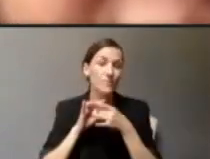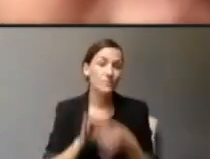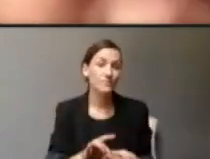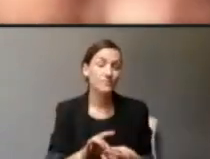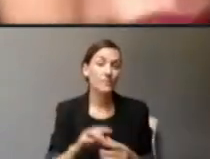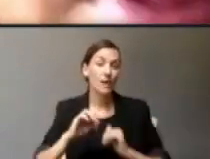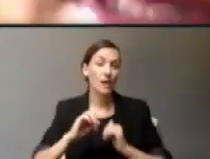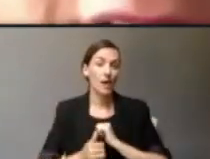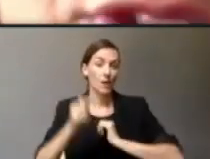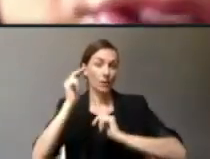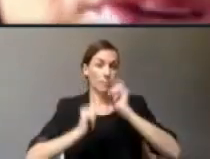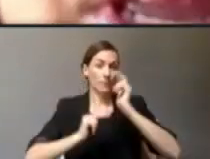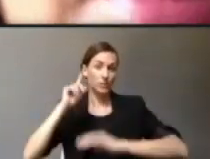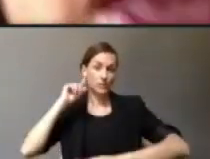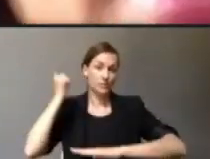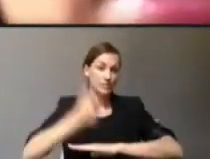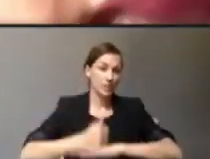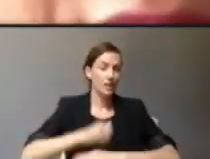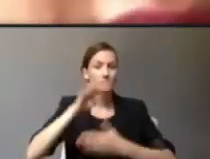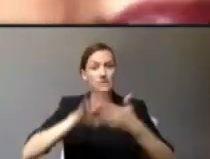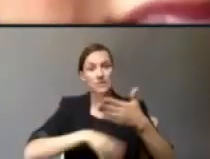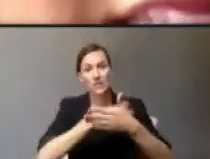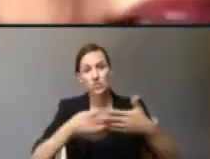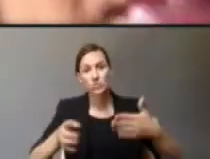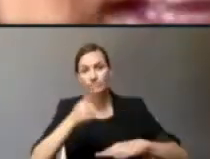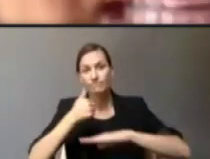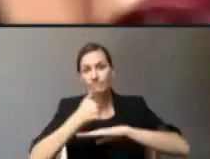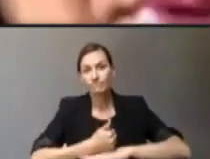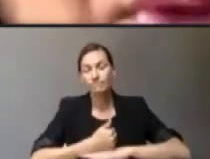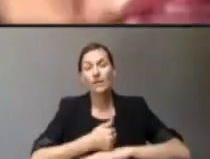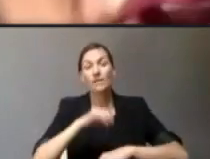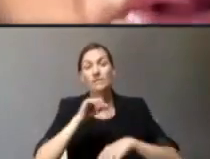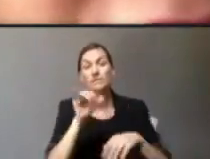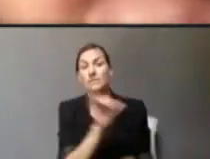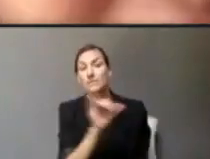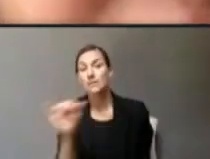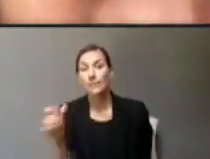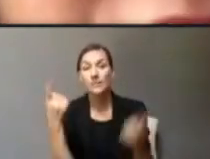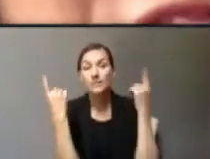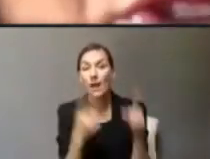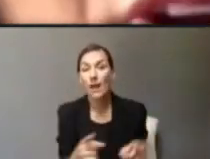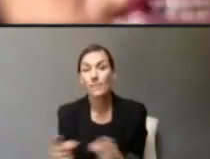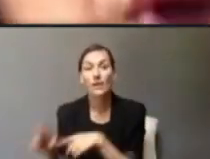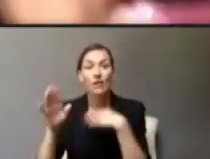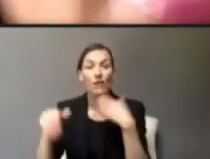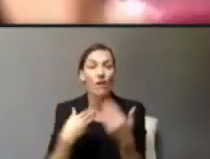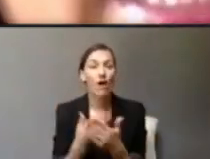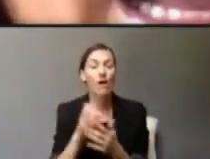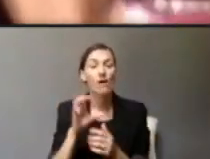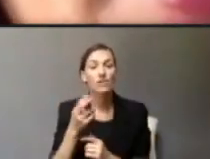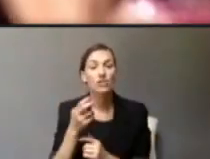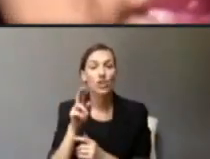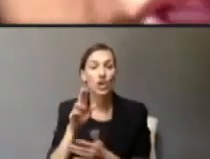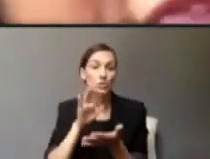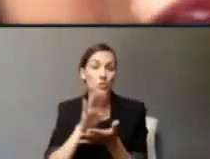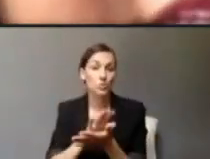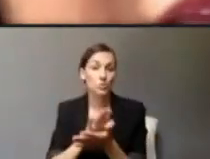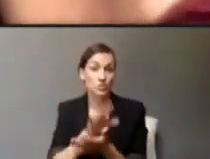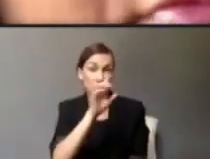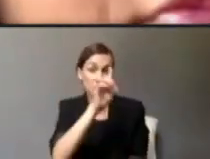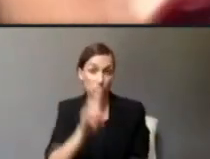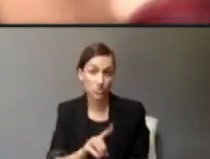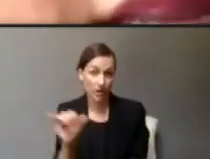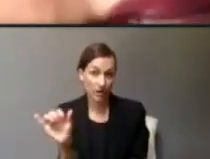buildings are getting set up and schedules are being made, I would say that the same thing is happening within all of the charter schools in Detroit as well. A couple of